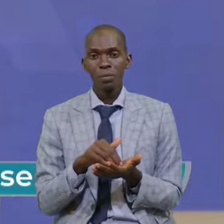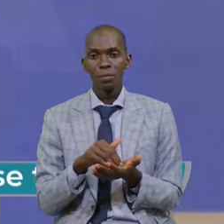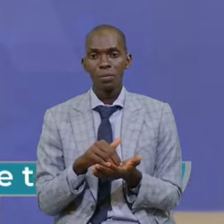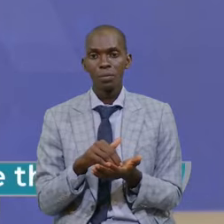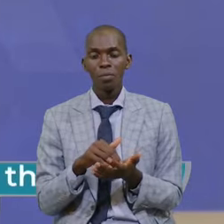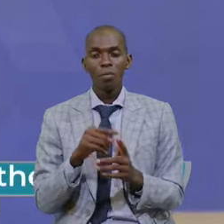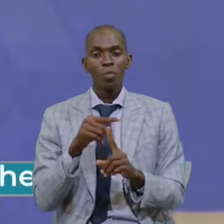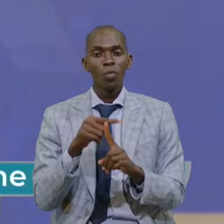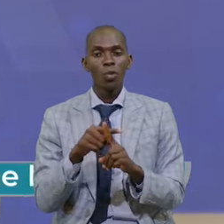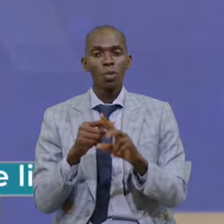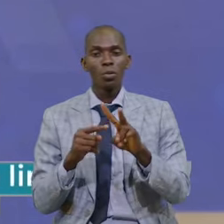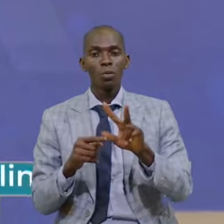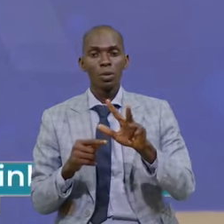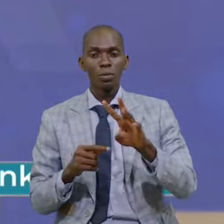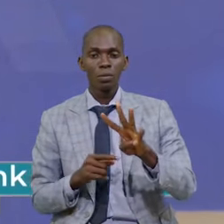Plus